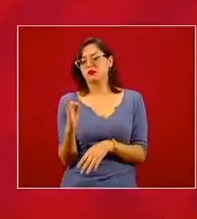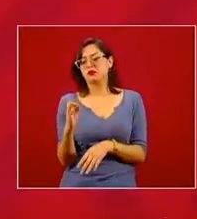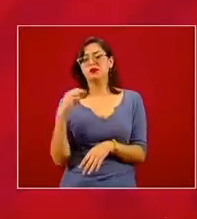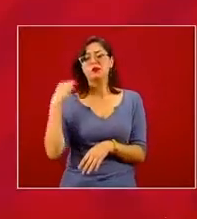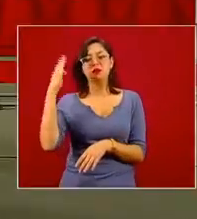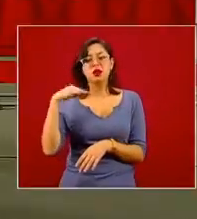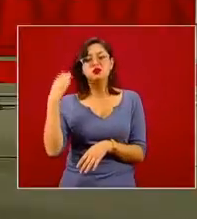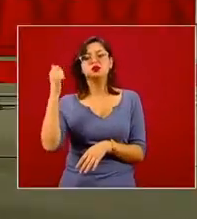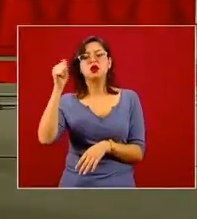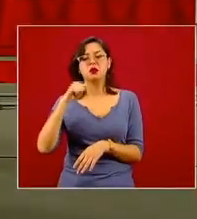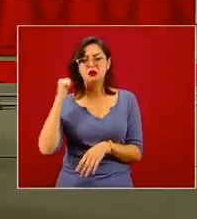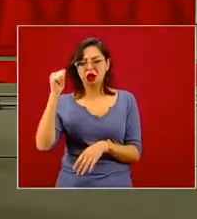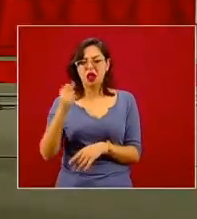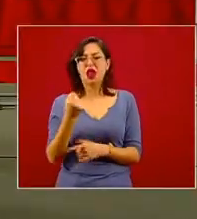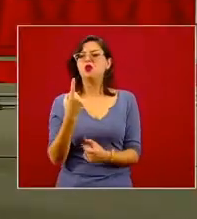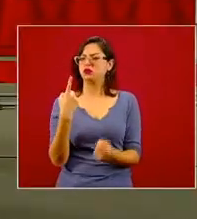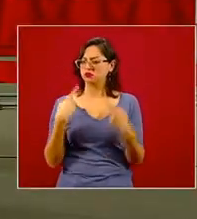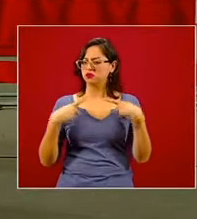finished up May 19.